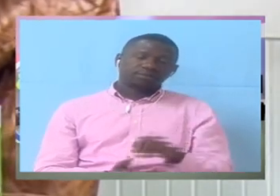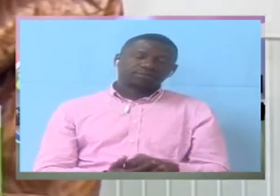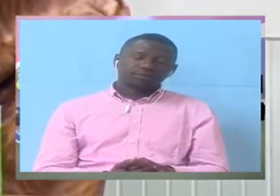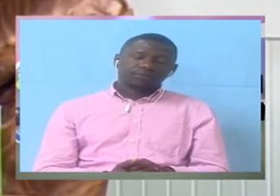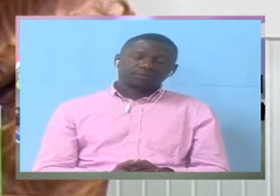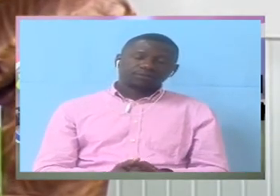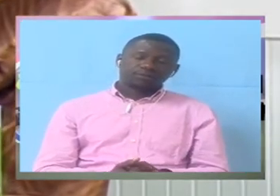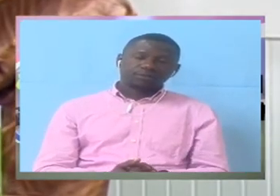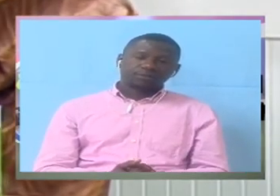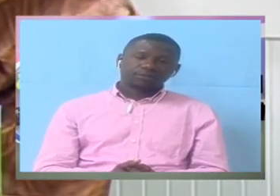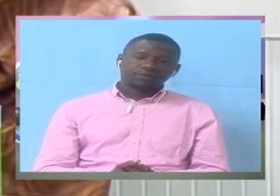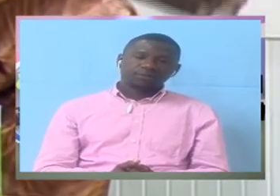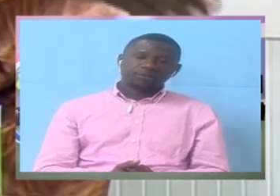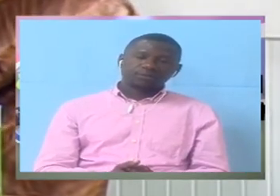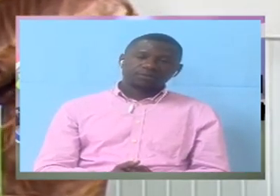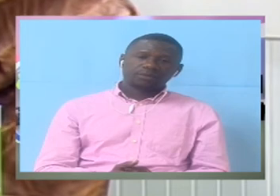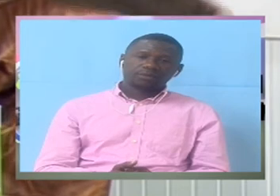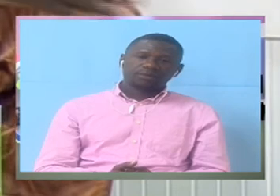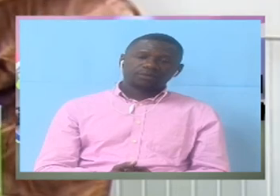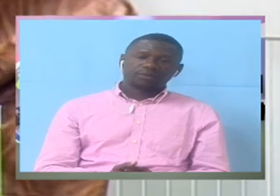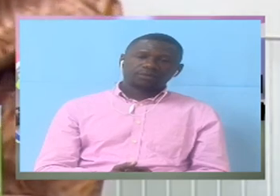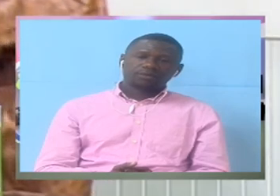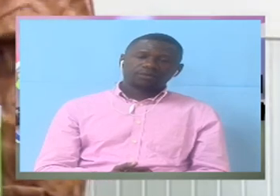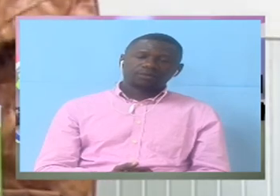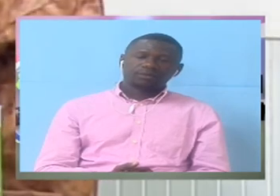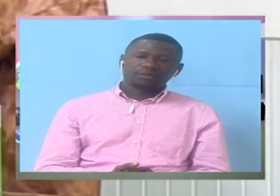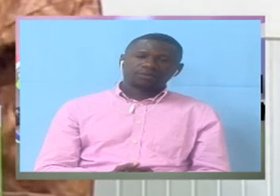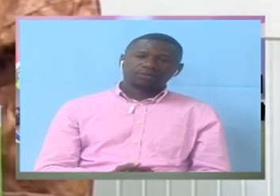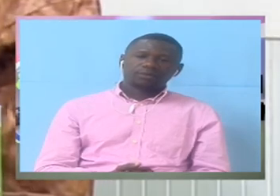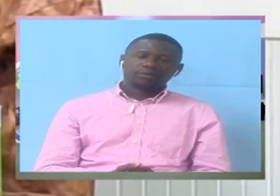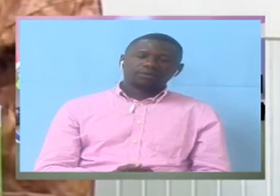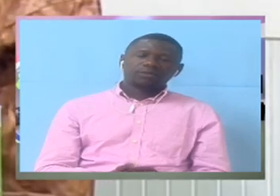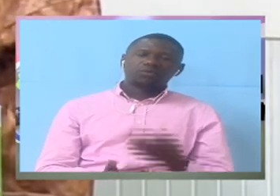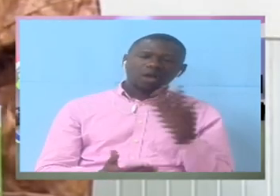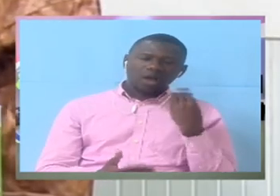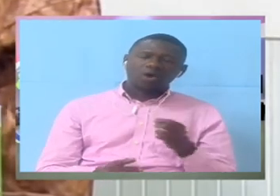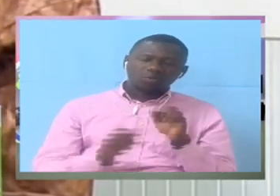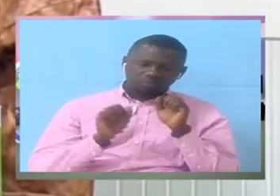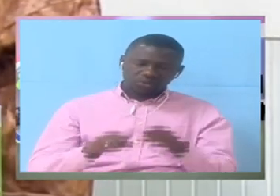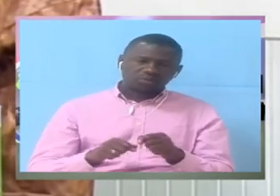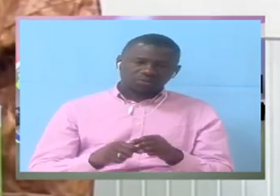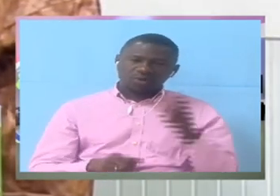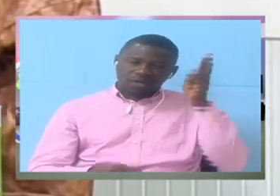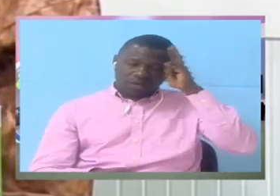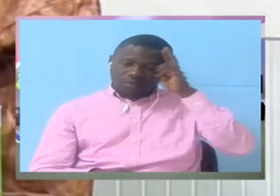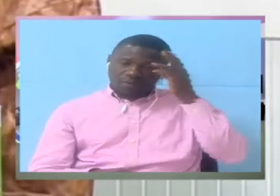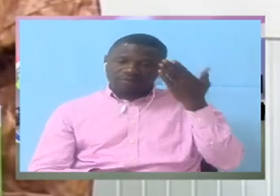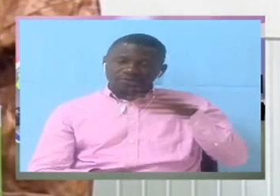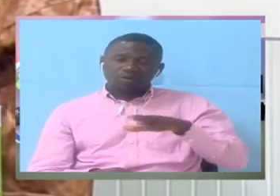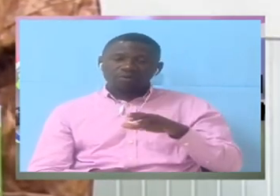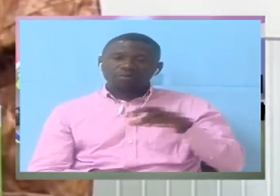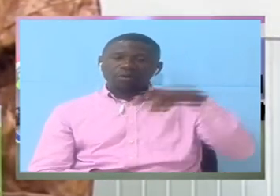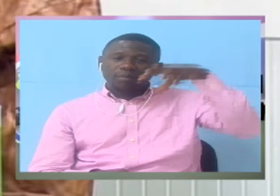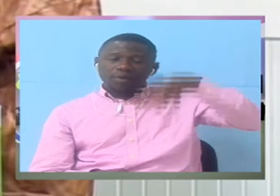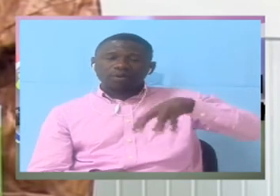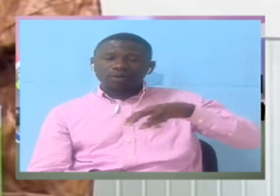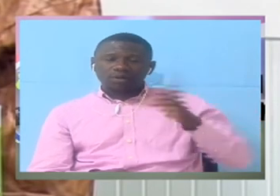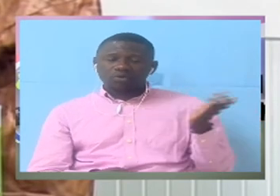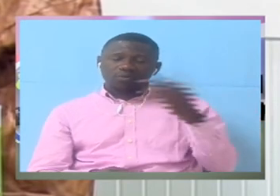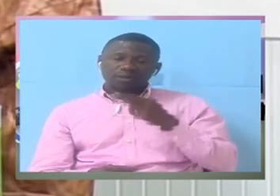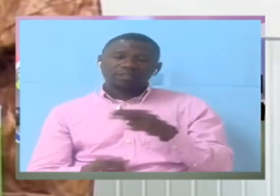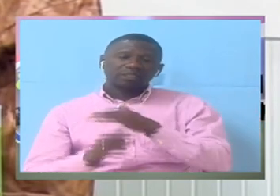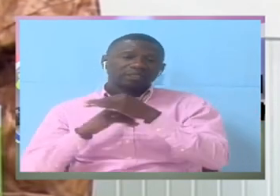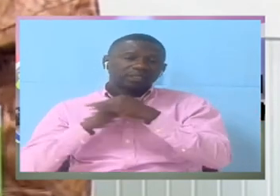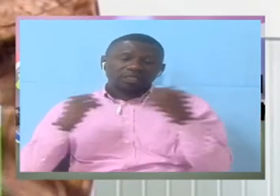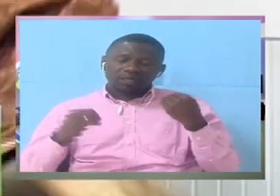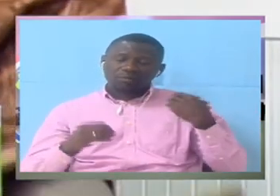foena more massacre in Habel. So how can rebels come from Monrovia and come and kill people at